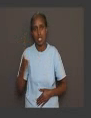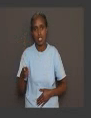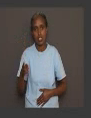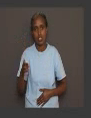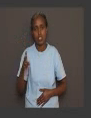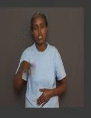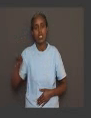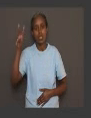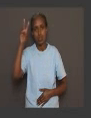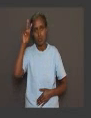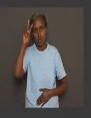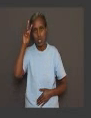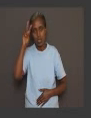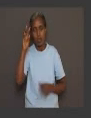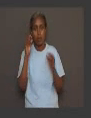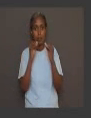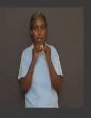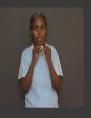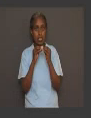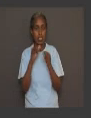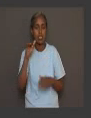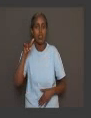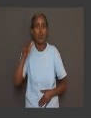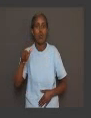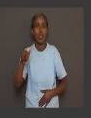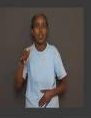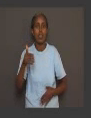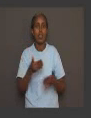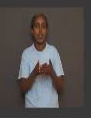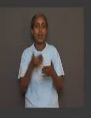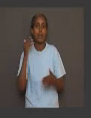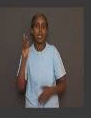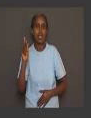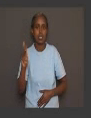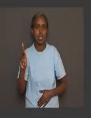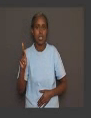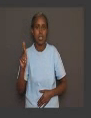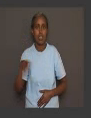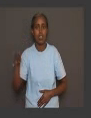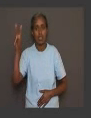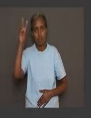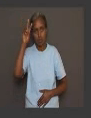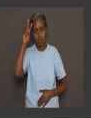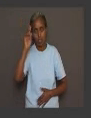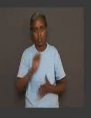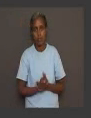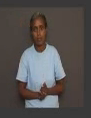h squared plus y minus k